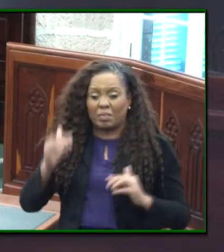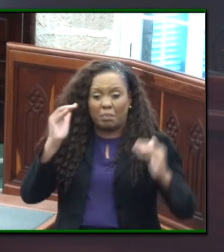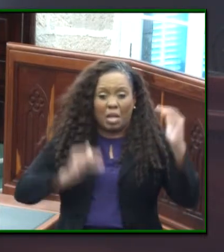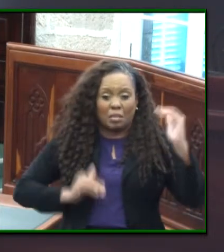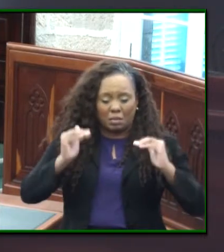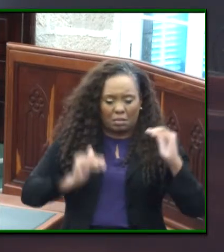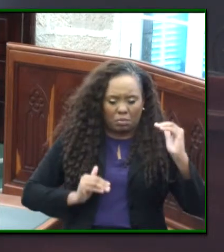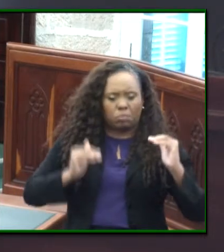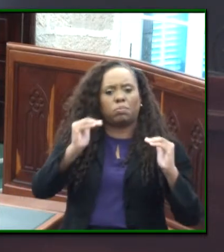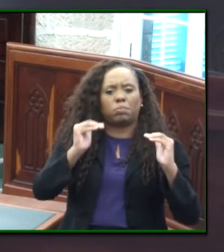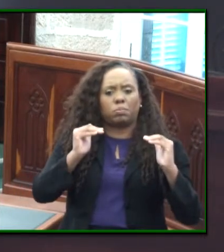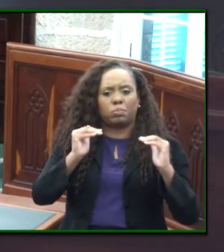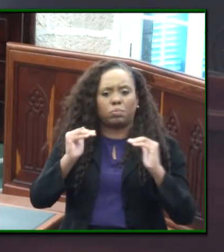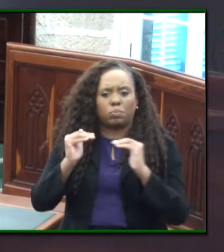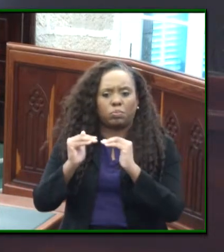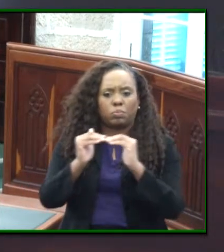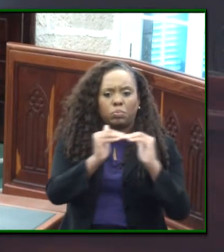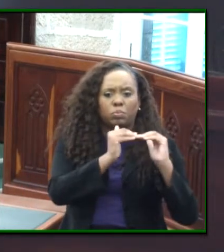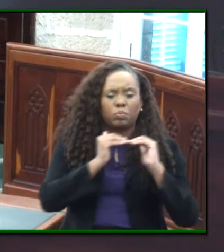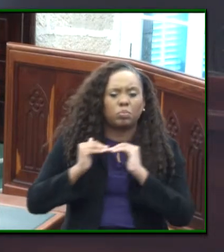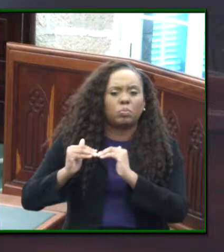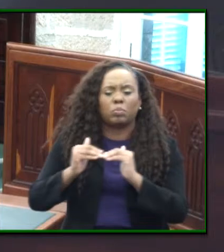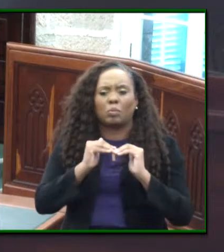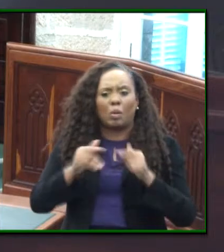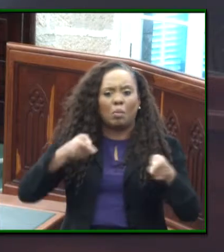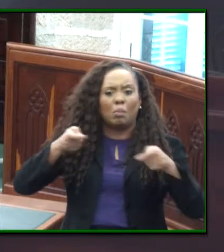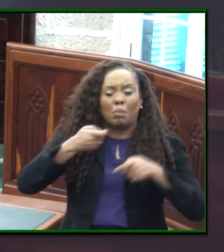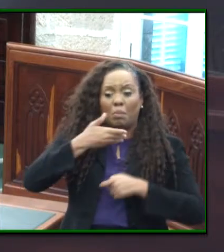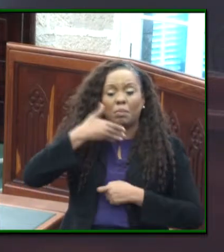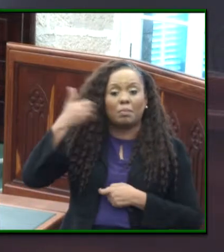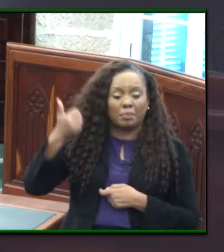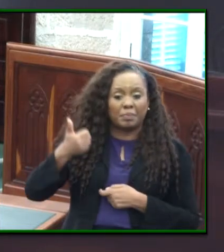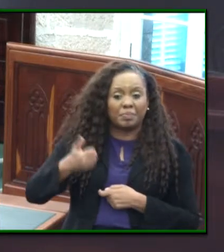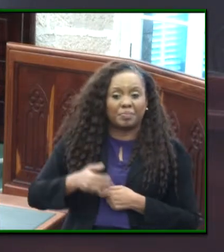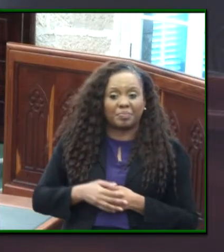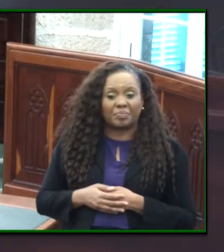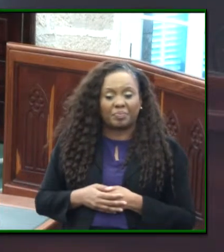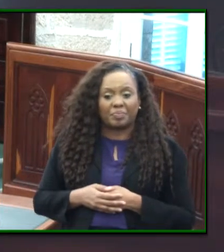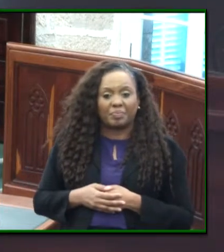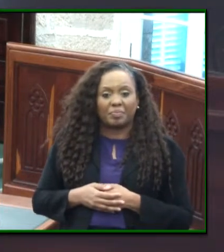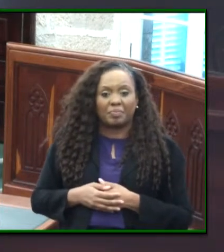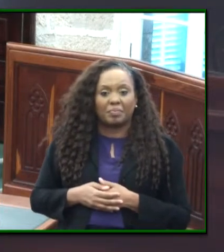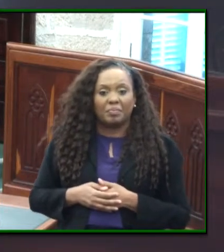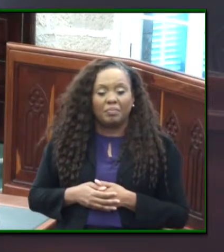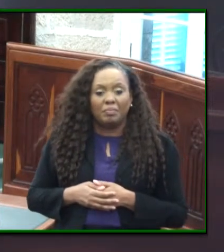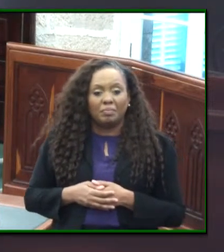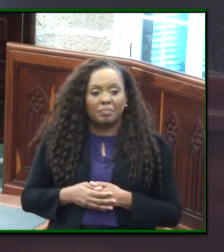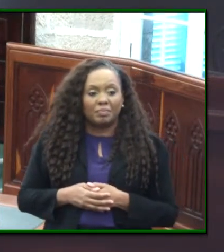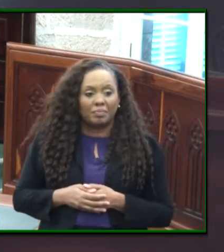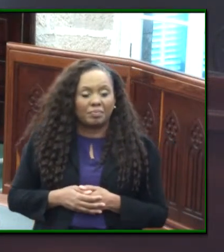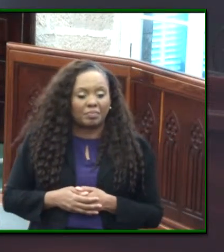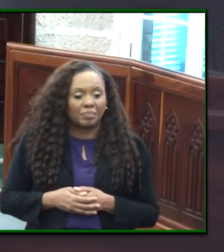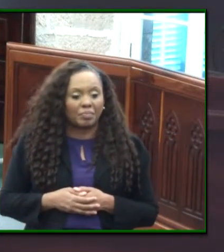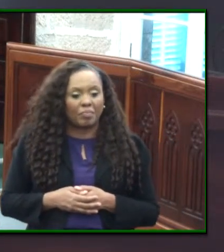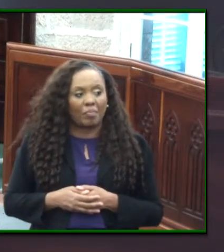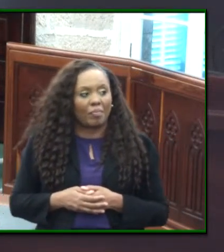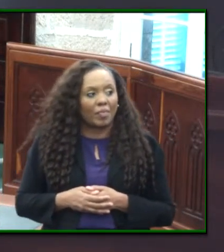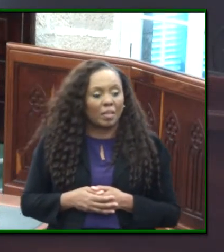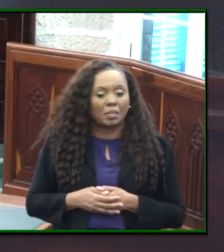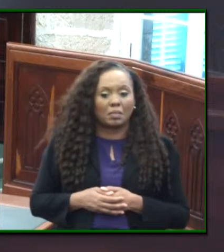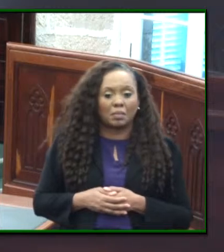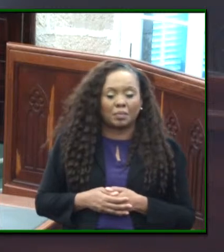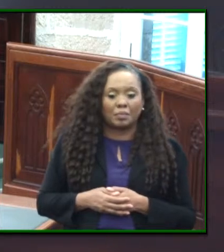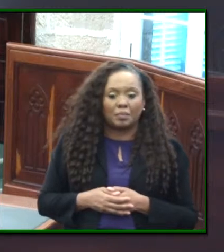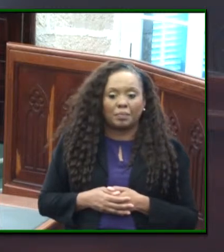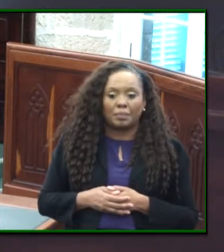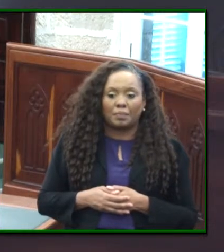control and managed in the best way for them. There's also the